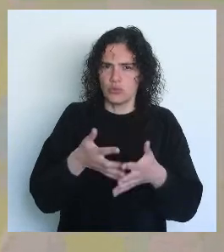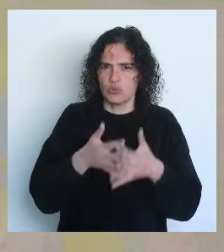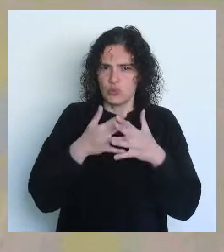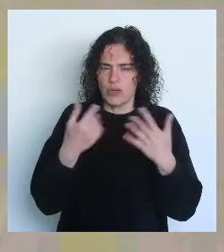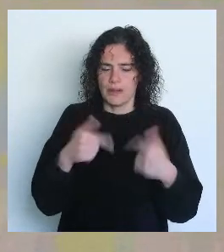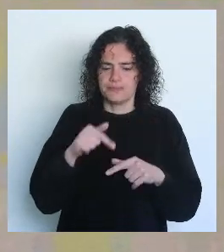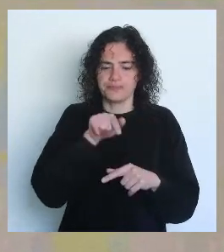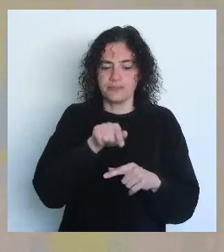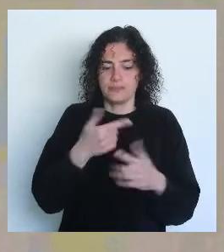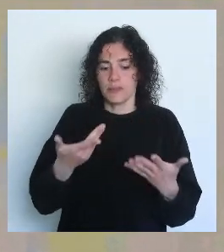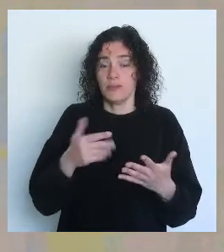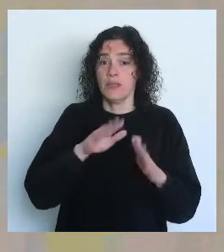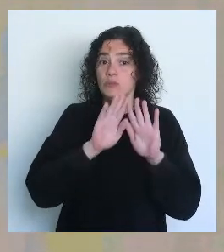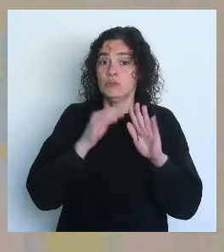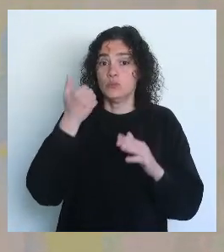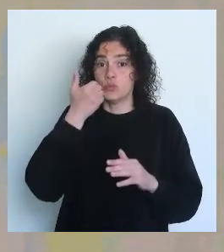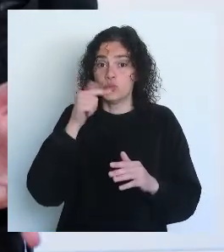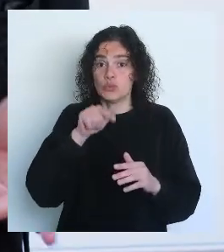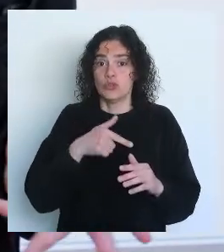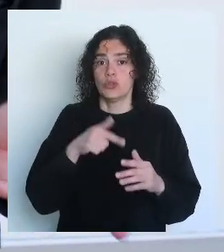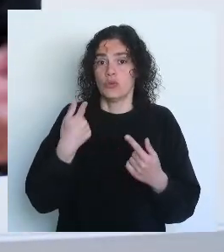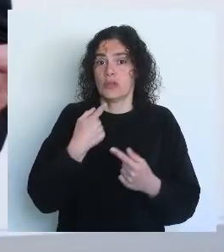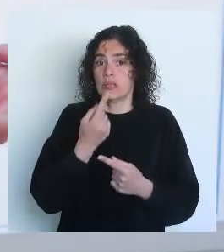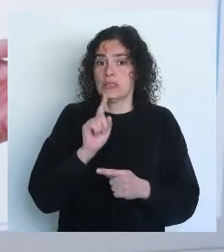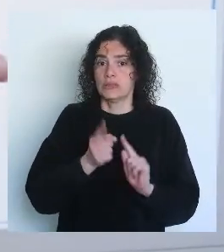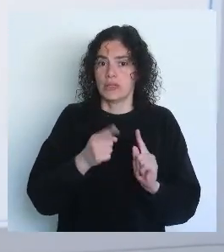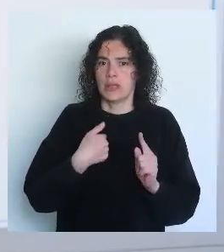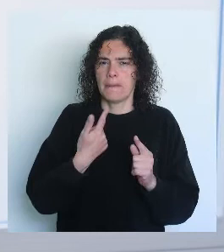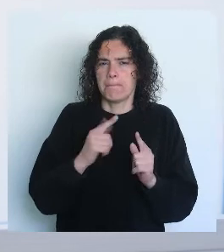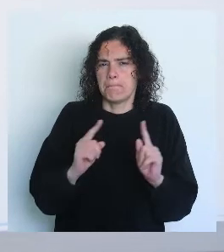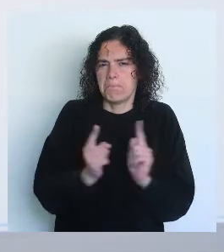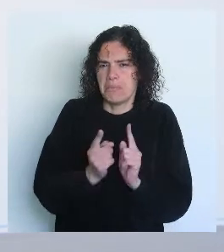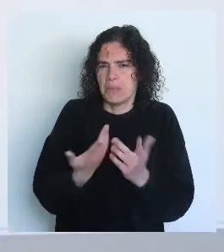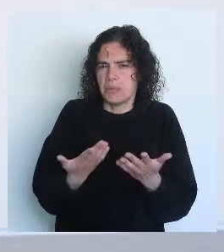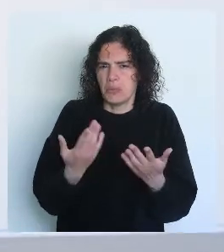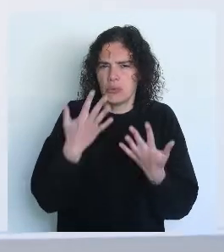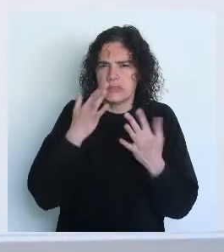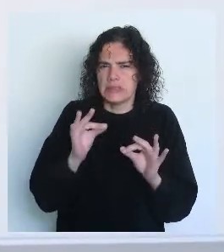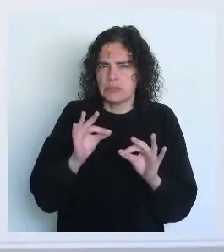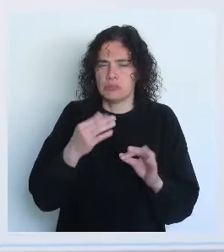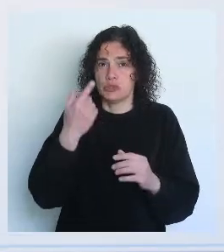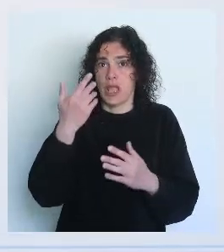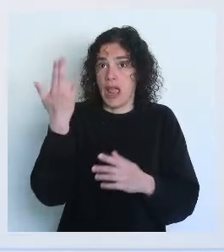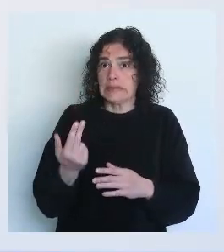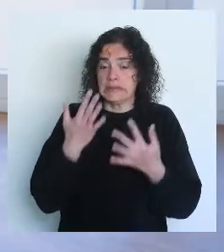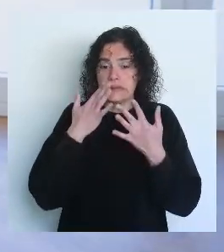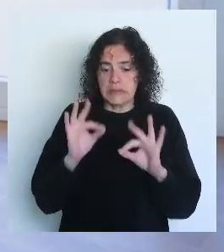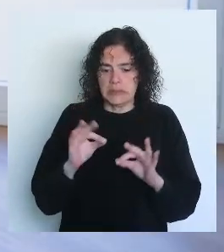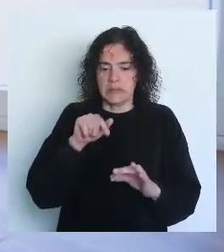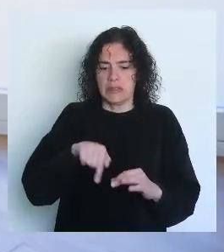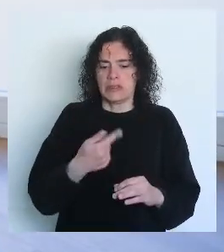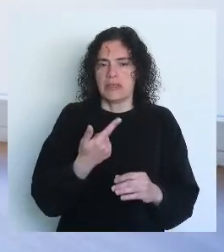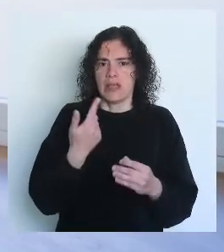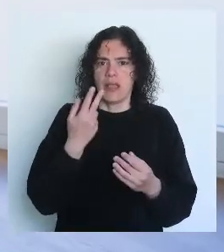structure. That's what in the museum jargon we would call minimal art.